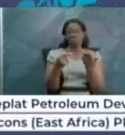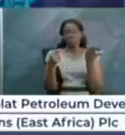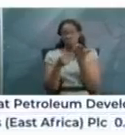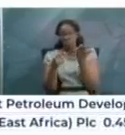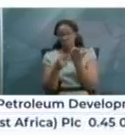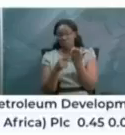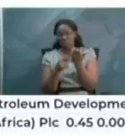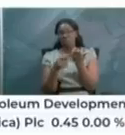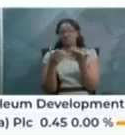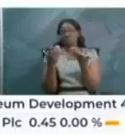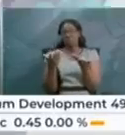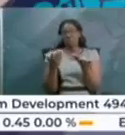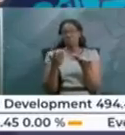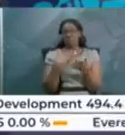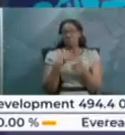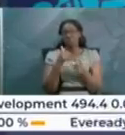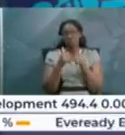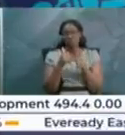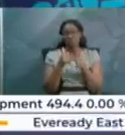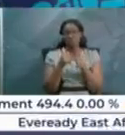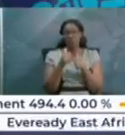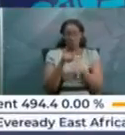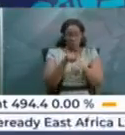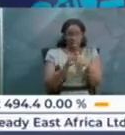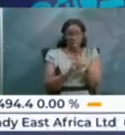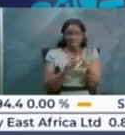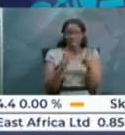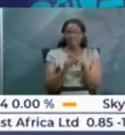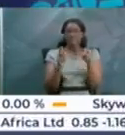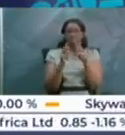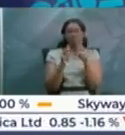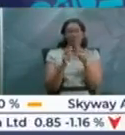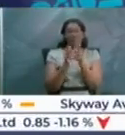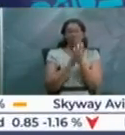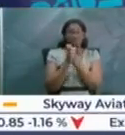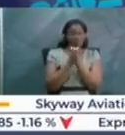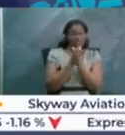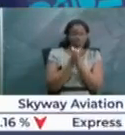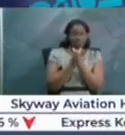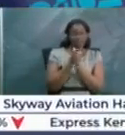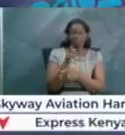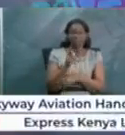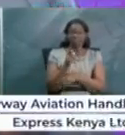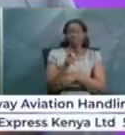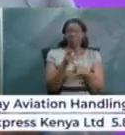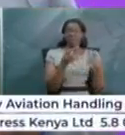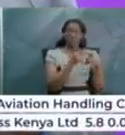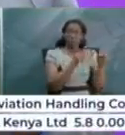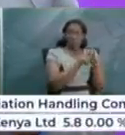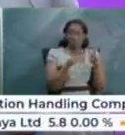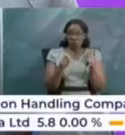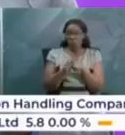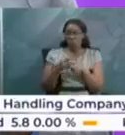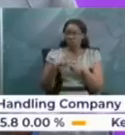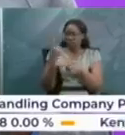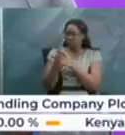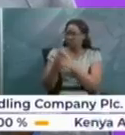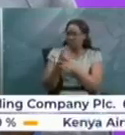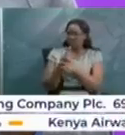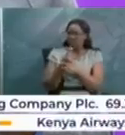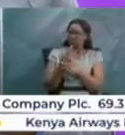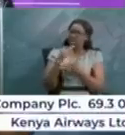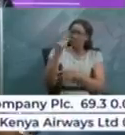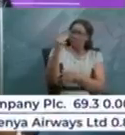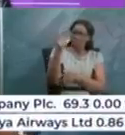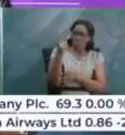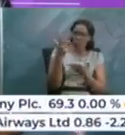analog or digital type of clock face. Okay. So it's very interesting. Yeah. But also Does it come in different, like can it come in gold